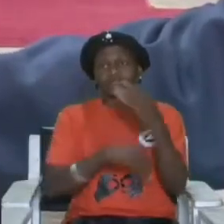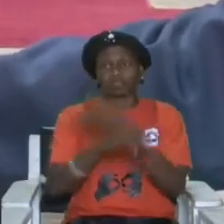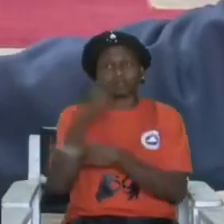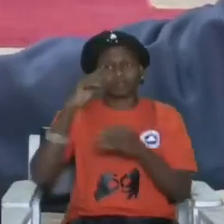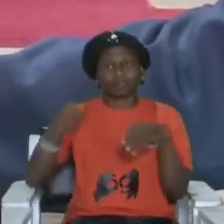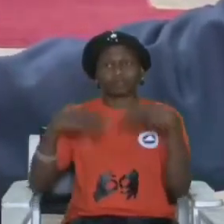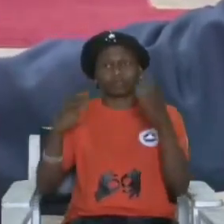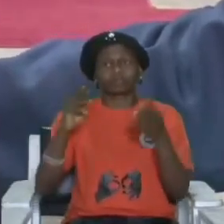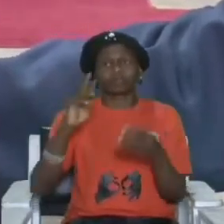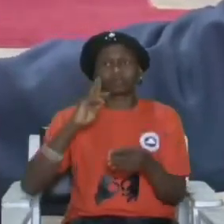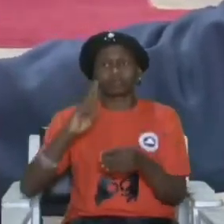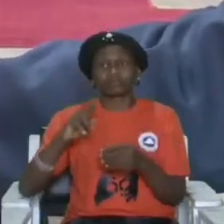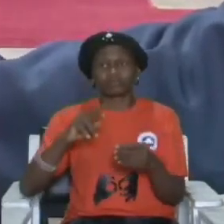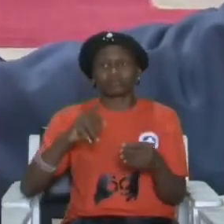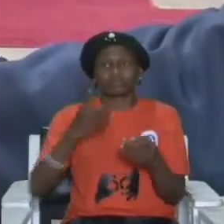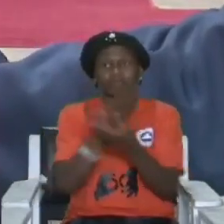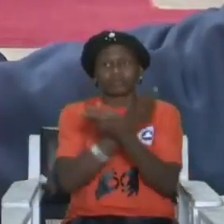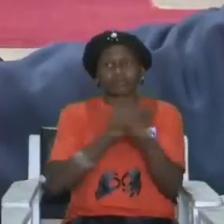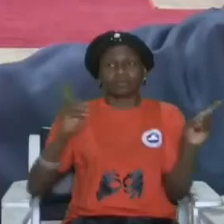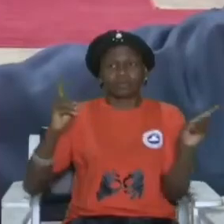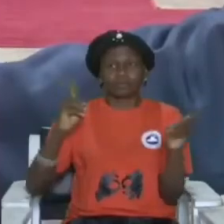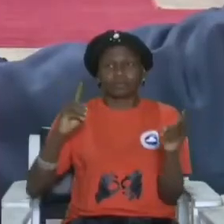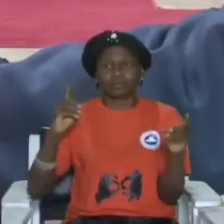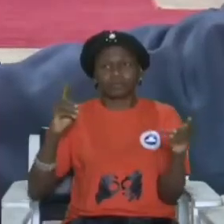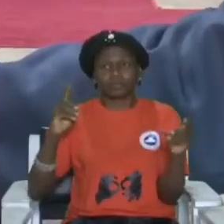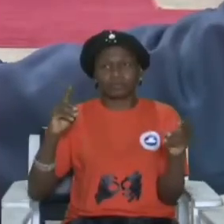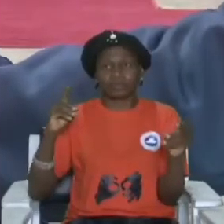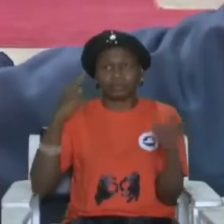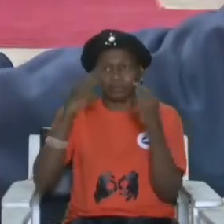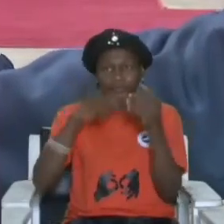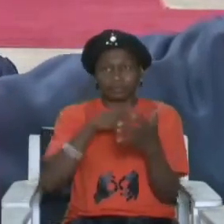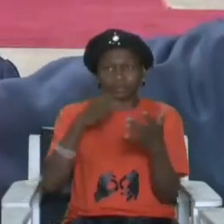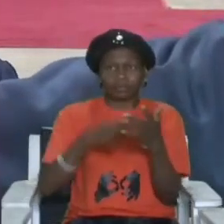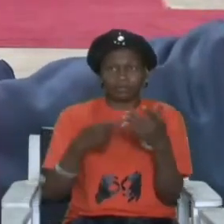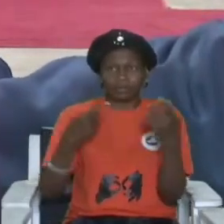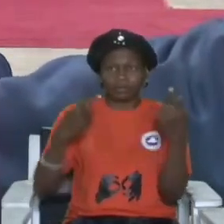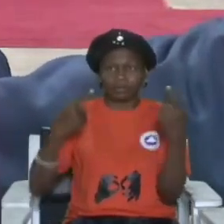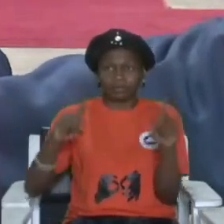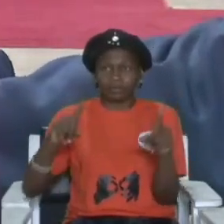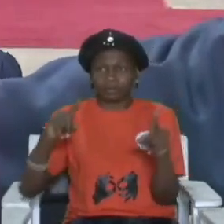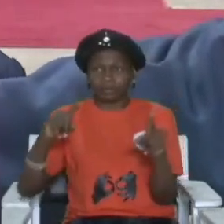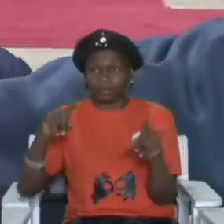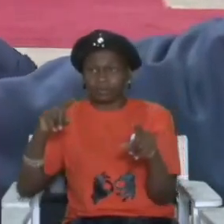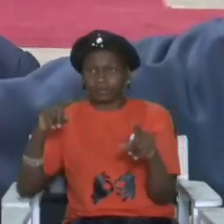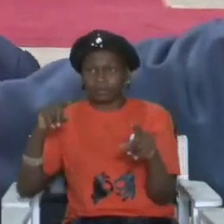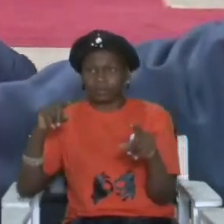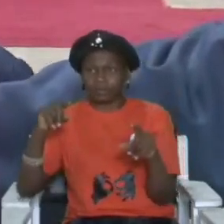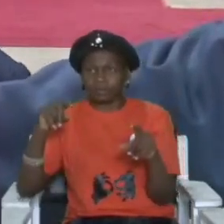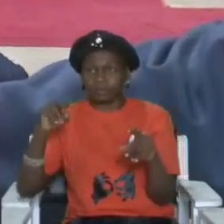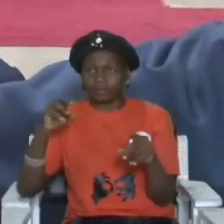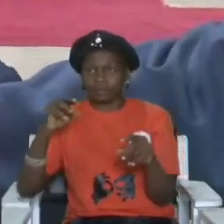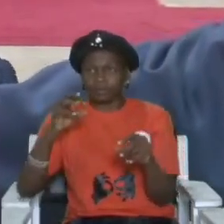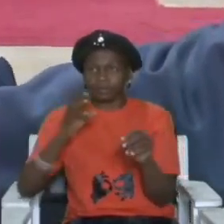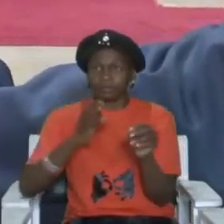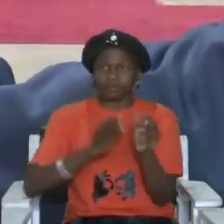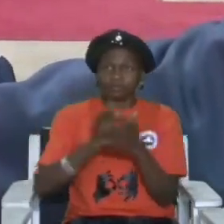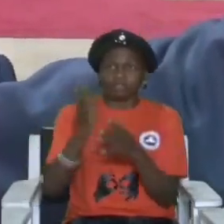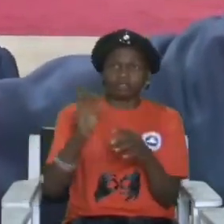me delivery or concerning this incident. Faithful